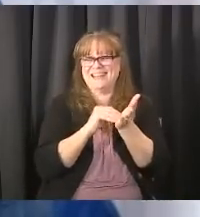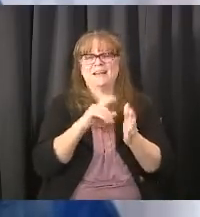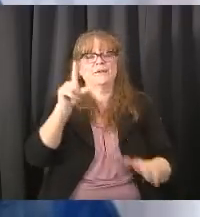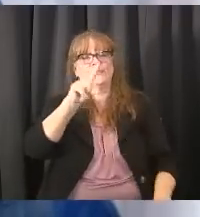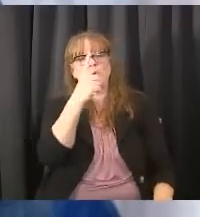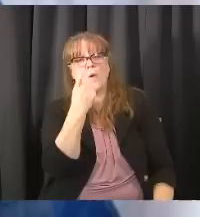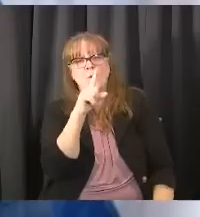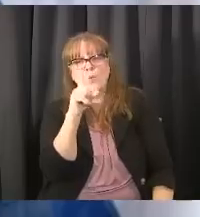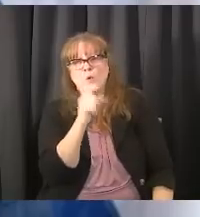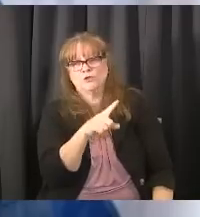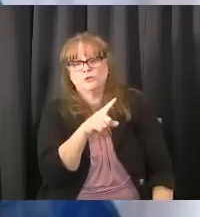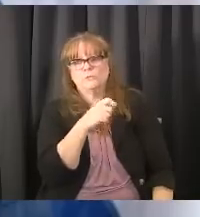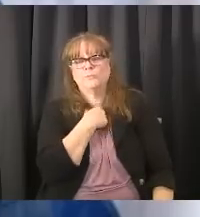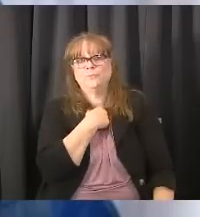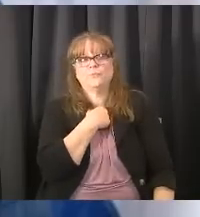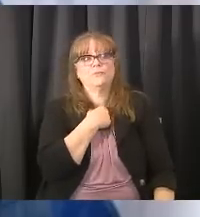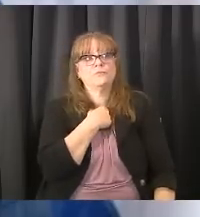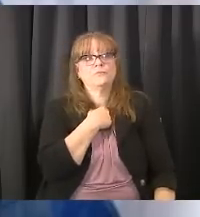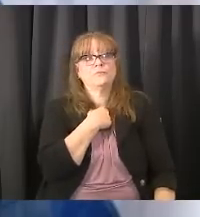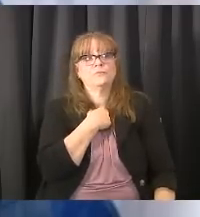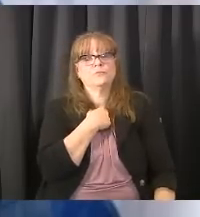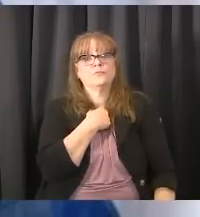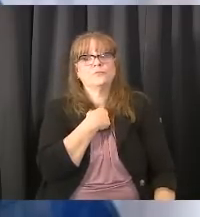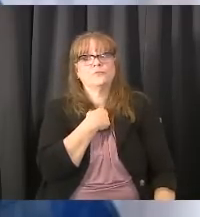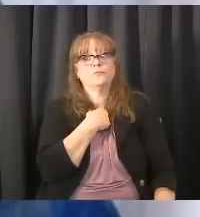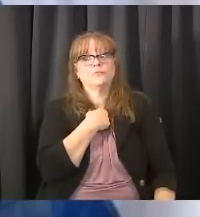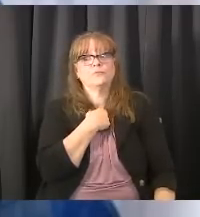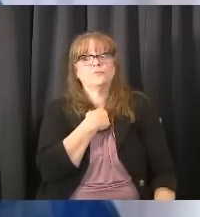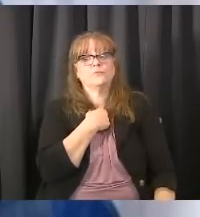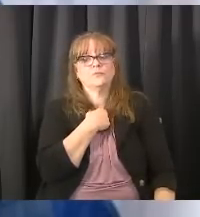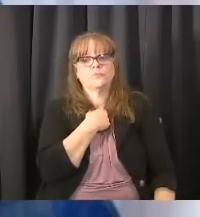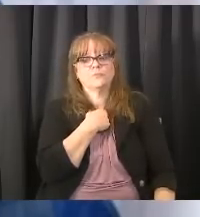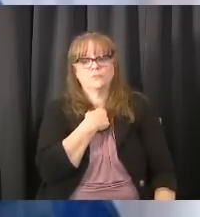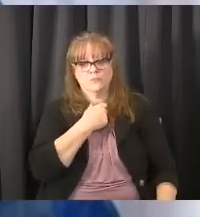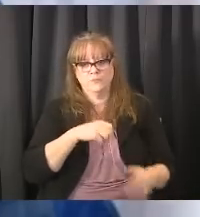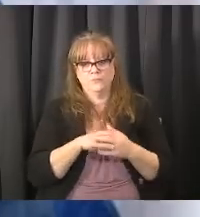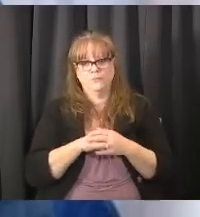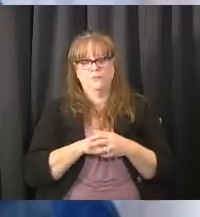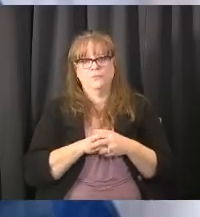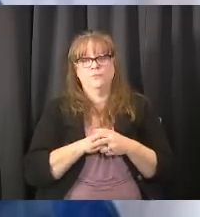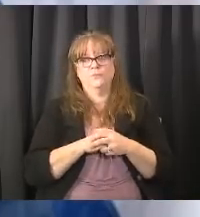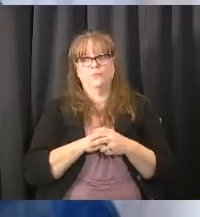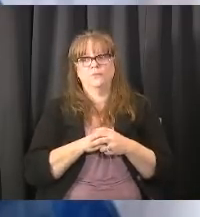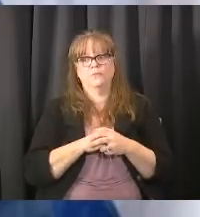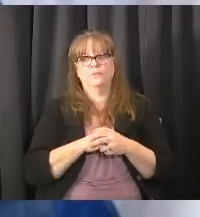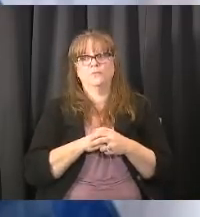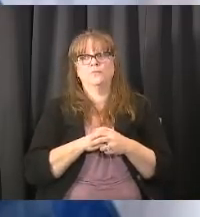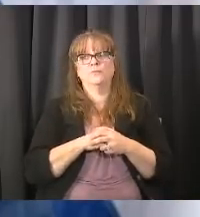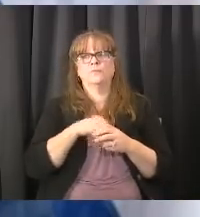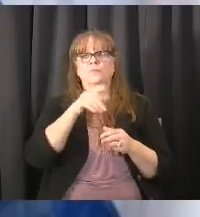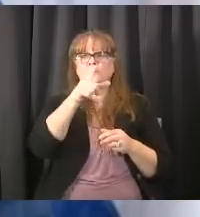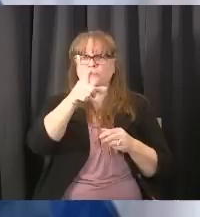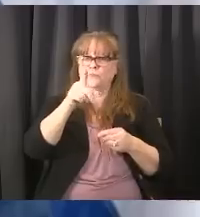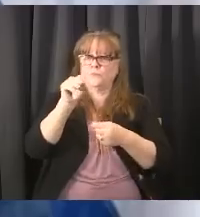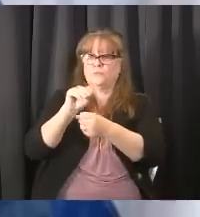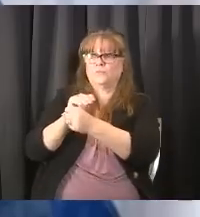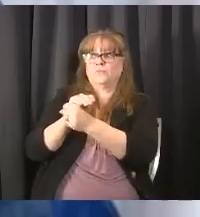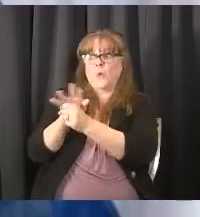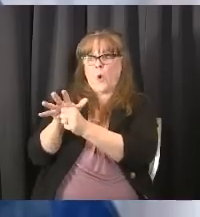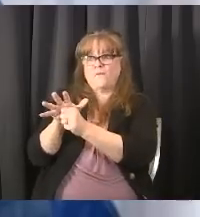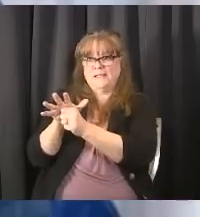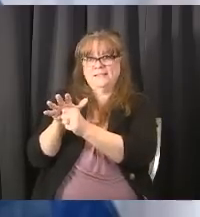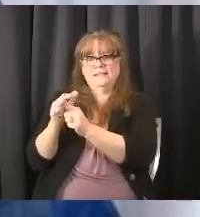Monument, which said some of the COVID restrictions are unconstitutional. Curious if there's any sort of fines, punishment, any